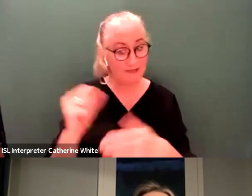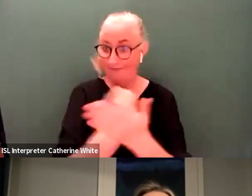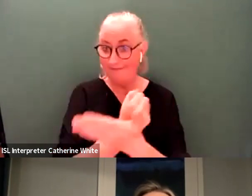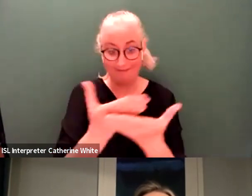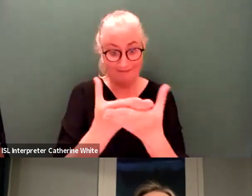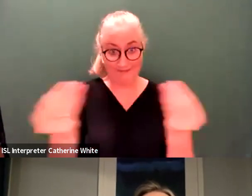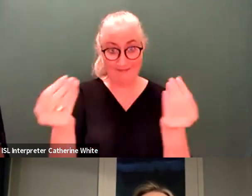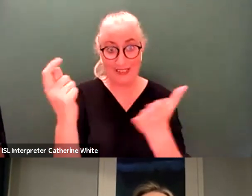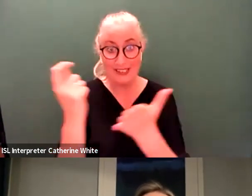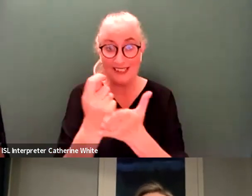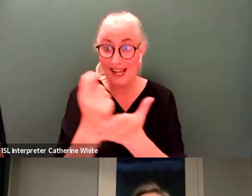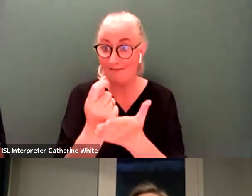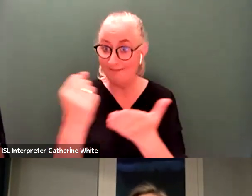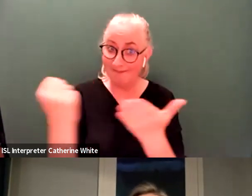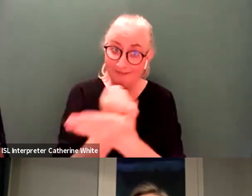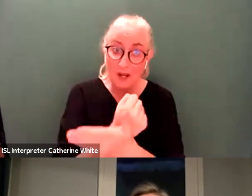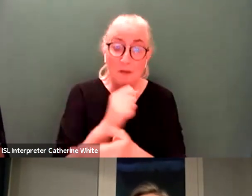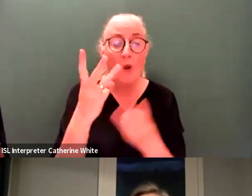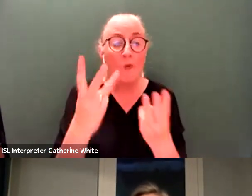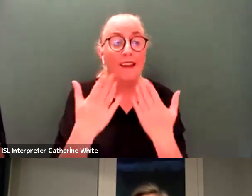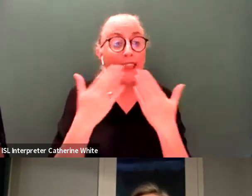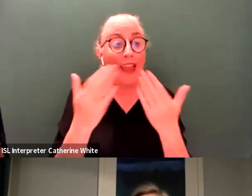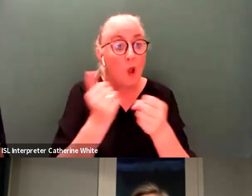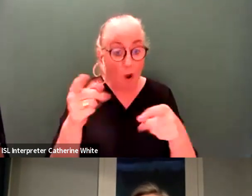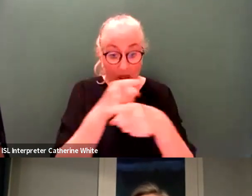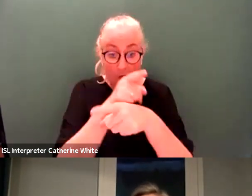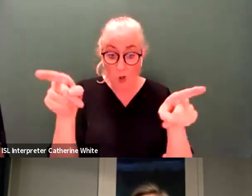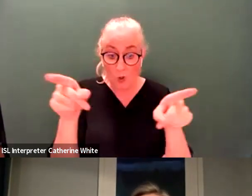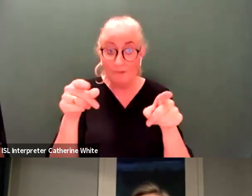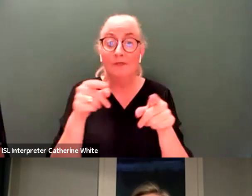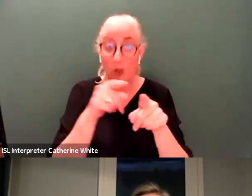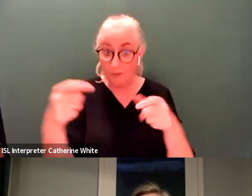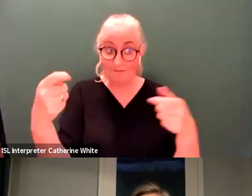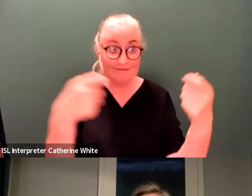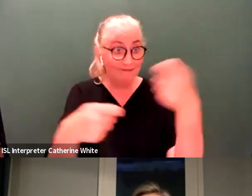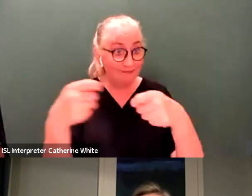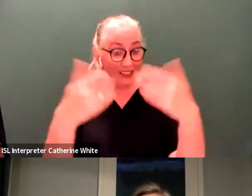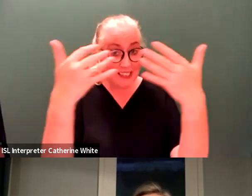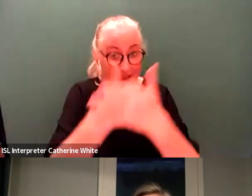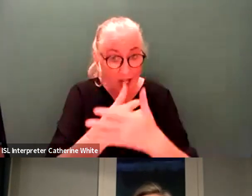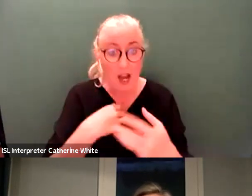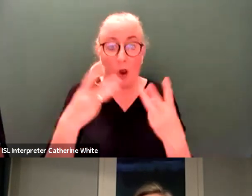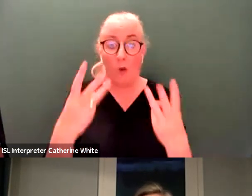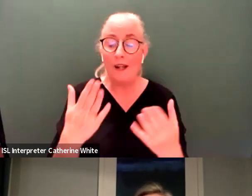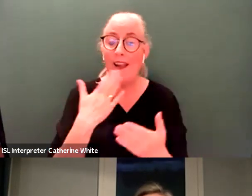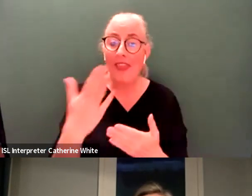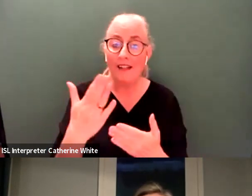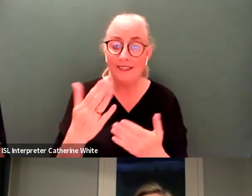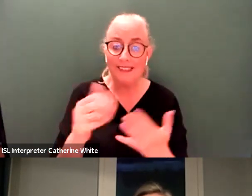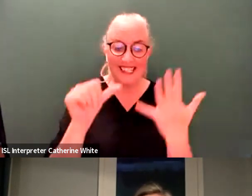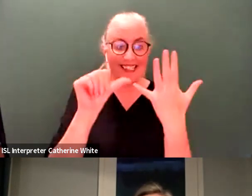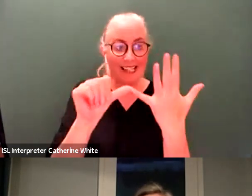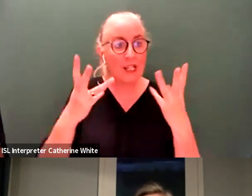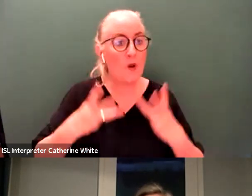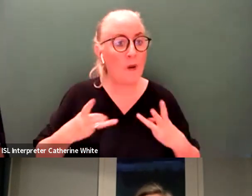time. And I want to thank all of you for your contributions tonight, and to thank our 6 women from